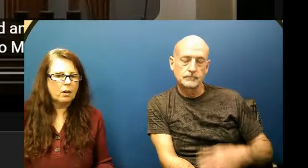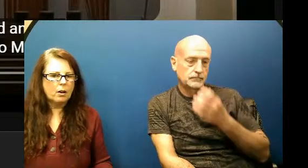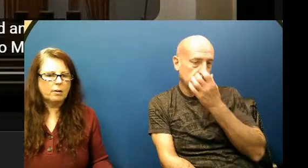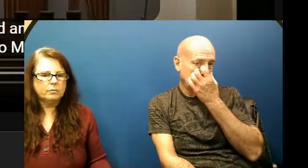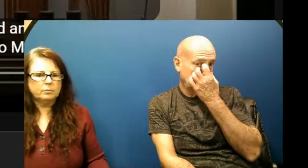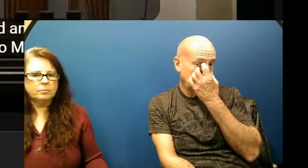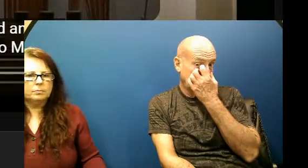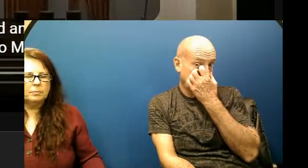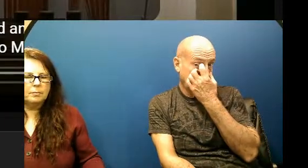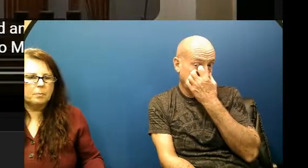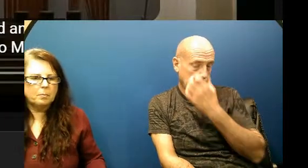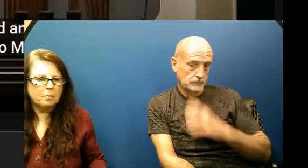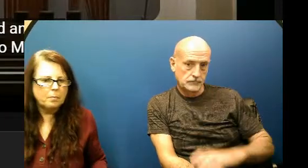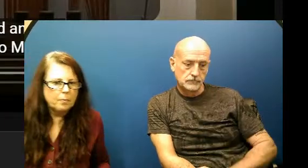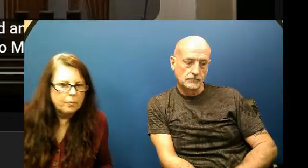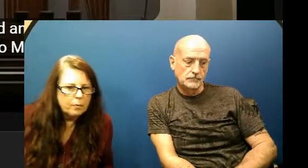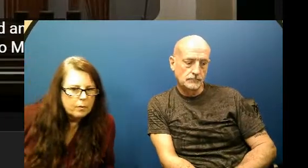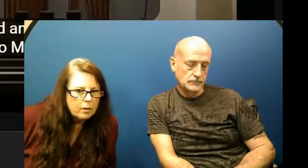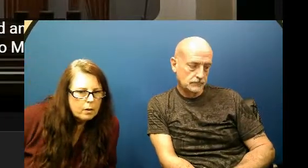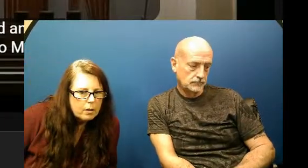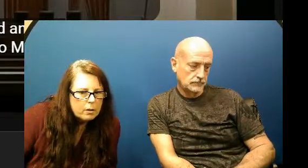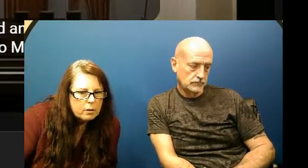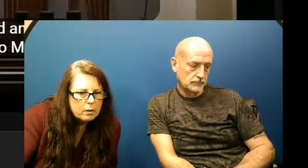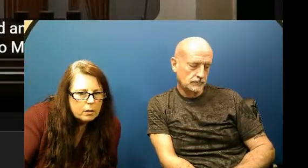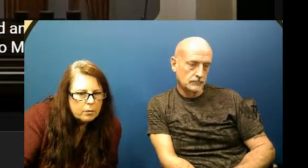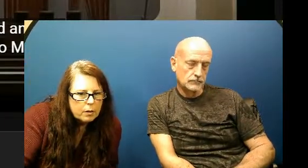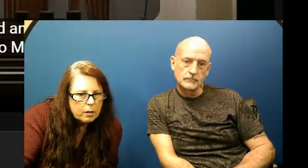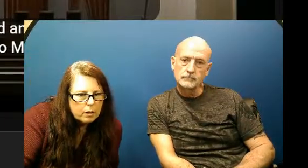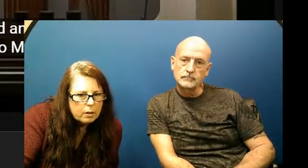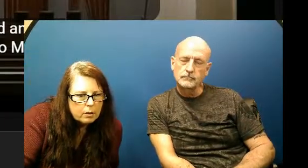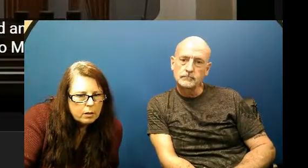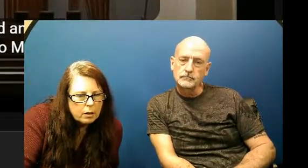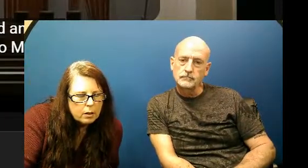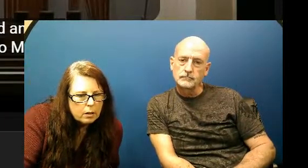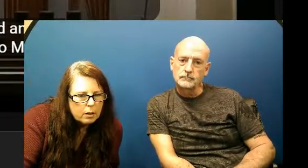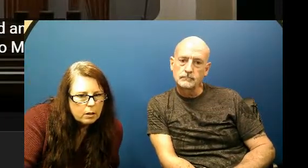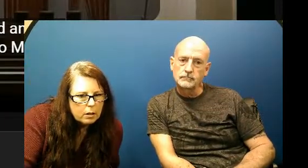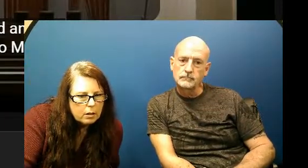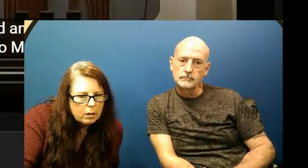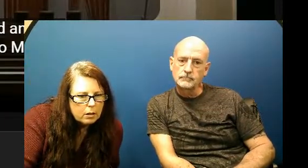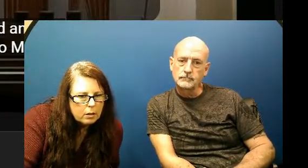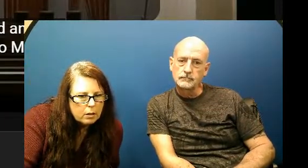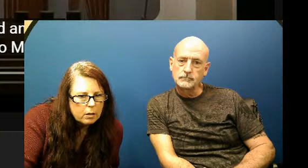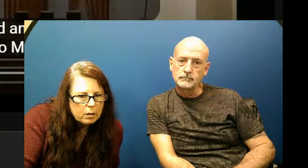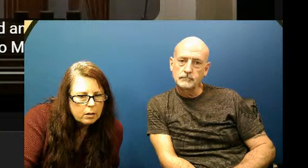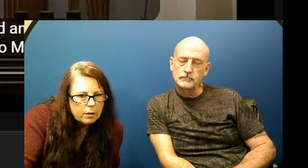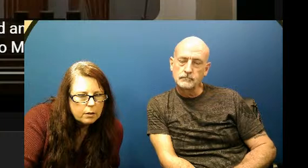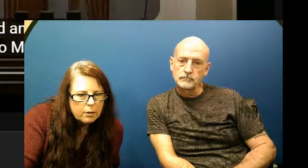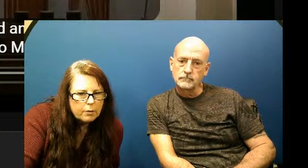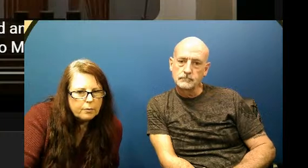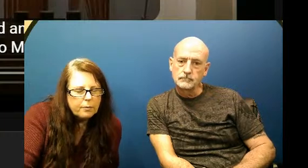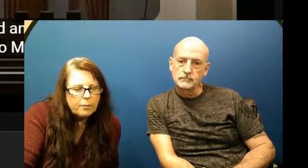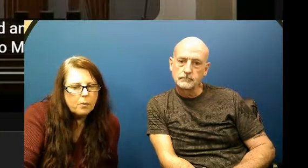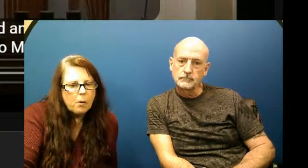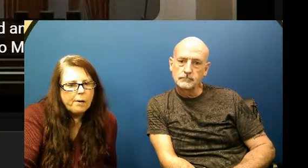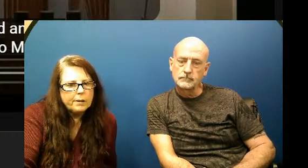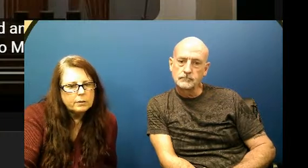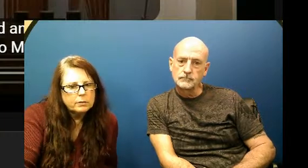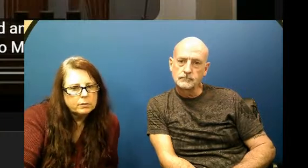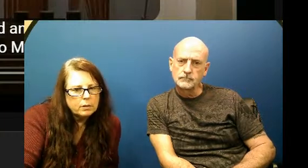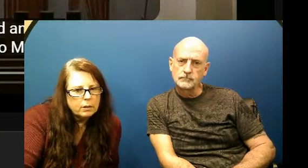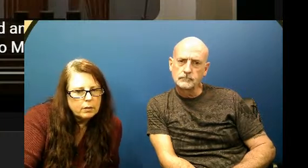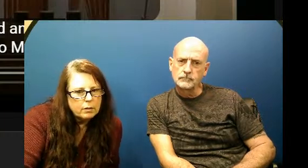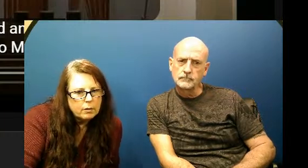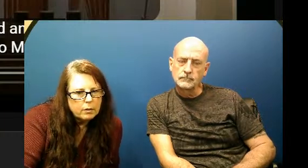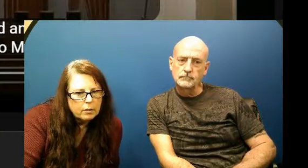that this is facially content based, it seems to me that your stronger argument, or at least the one that most interested me, was this argument of, look,